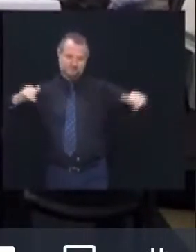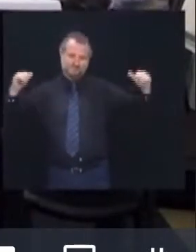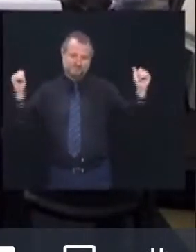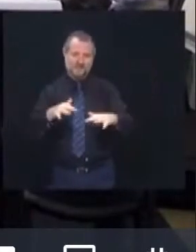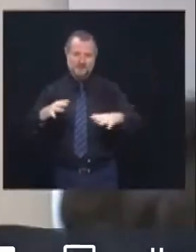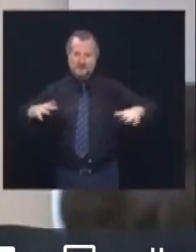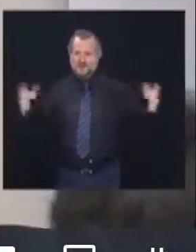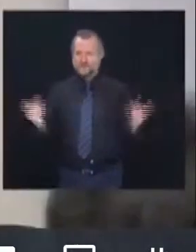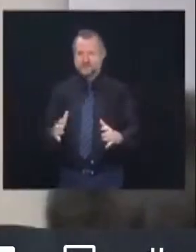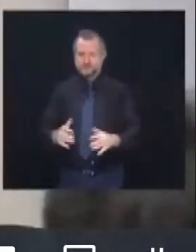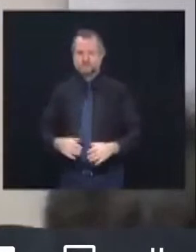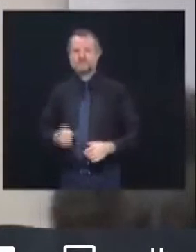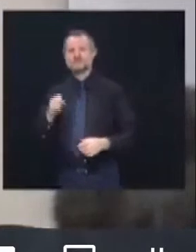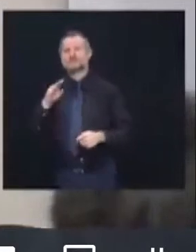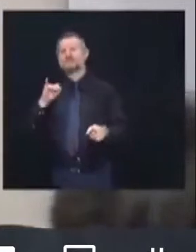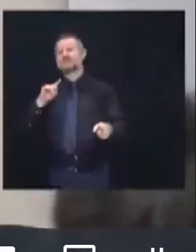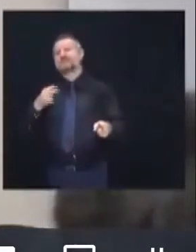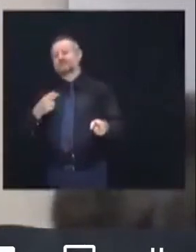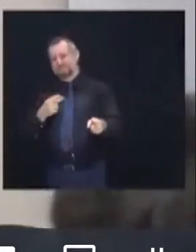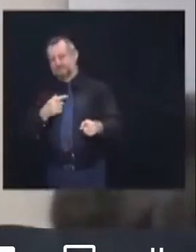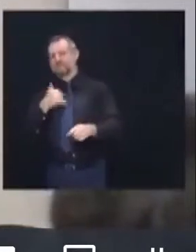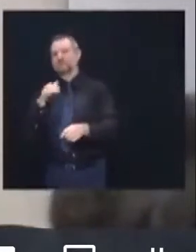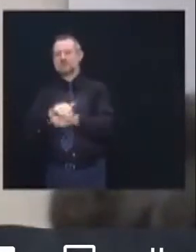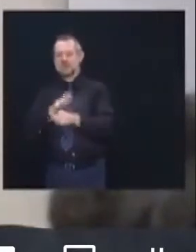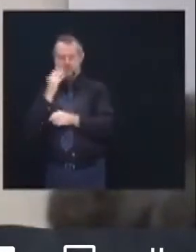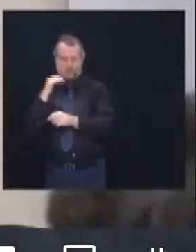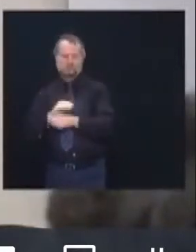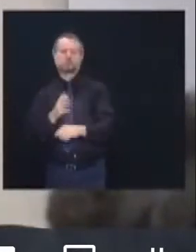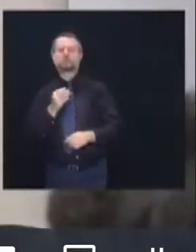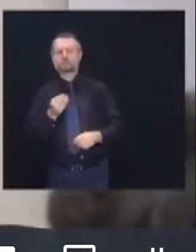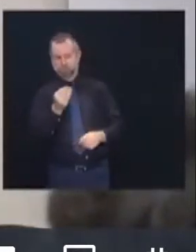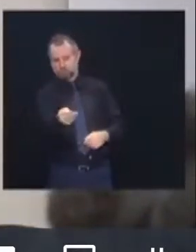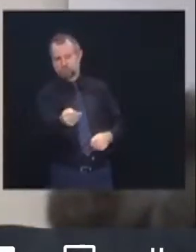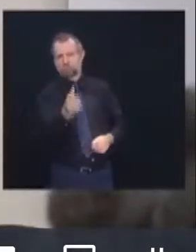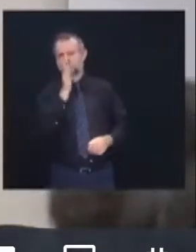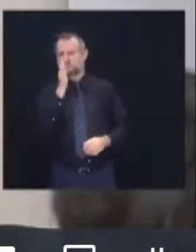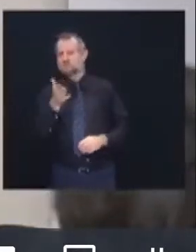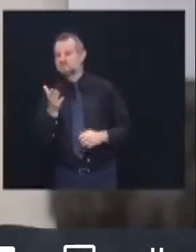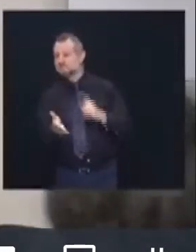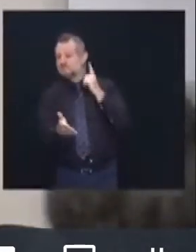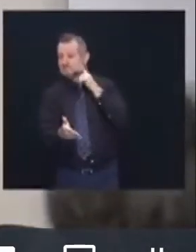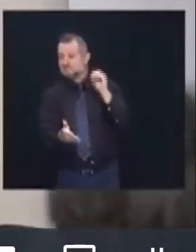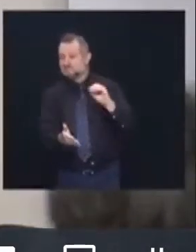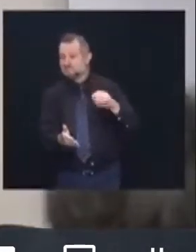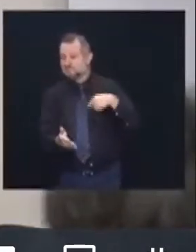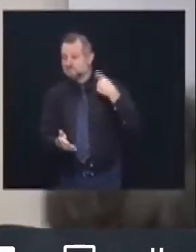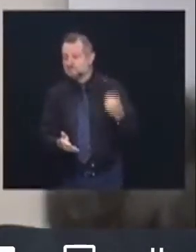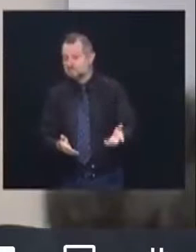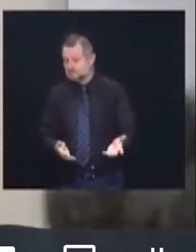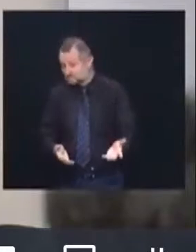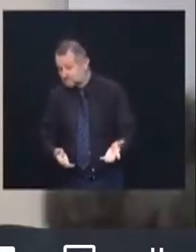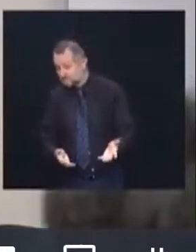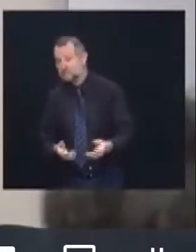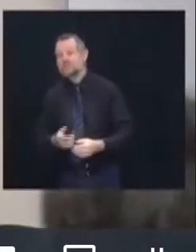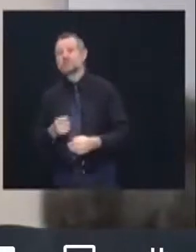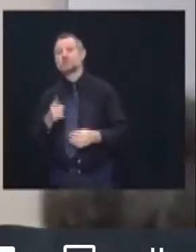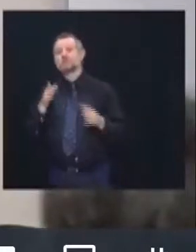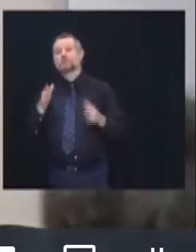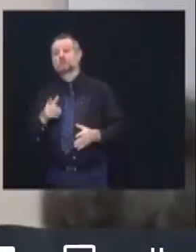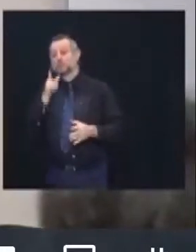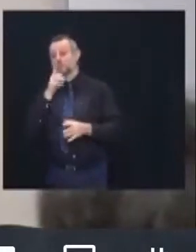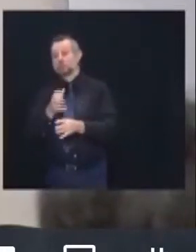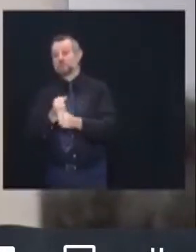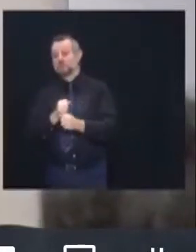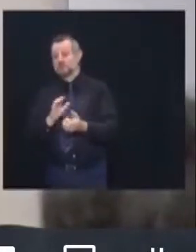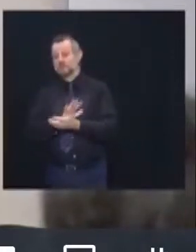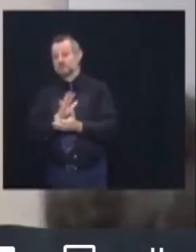order was personally served last night. We have not had any feedback. An individual who served with a Section 16 order